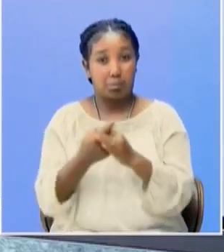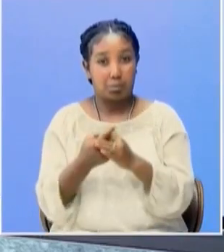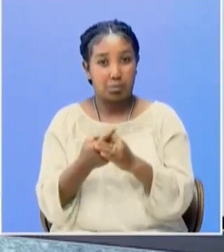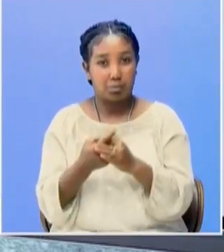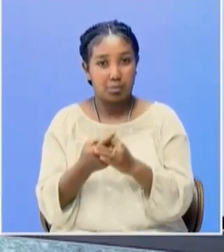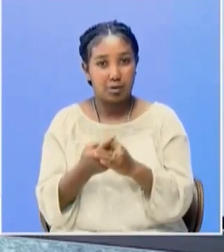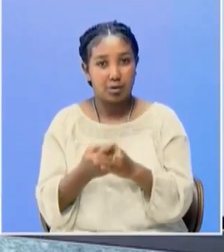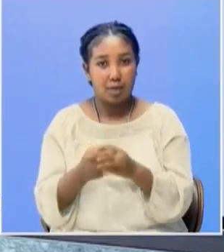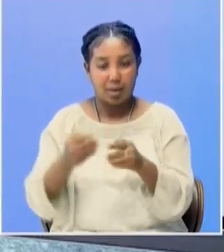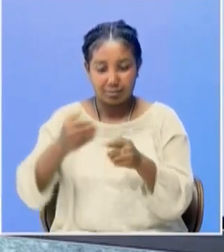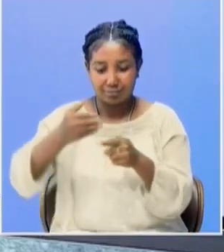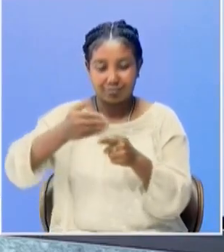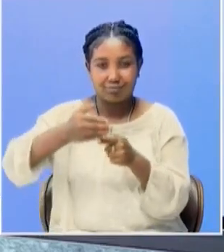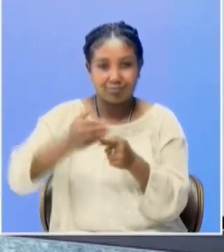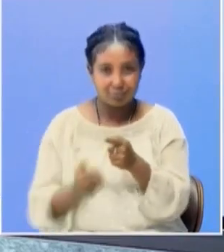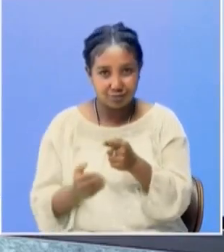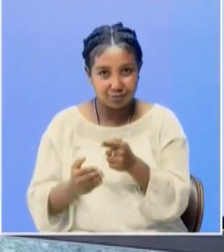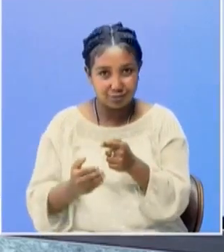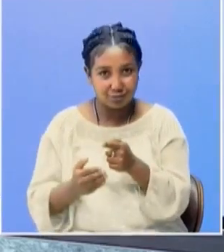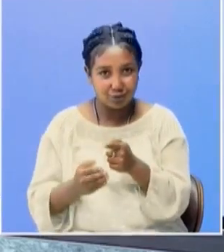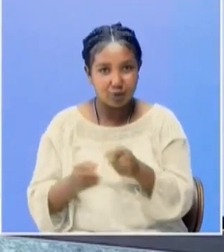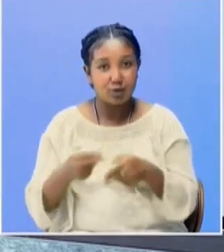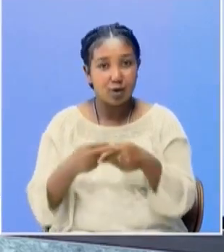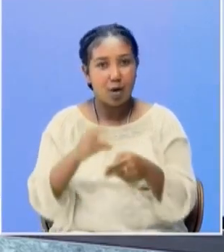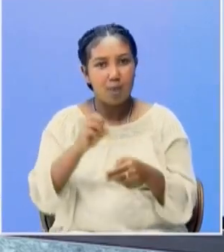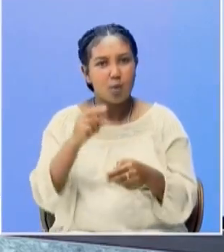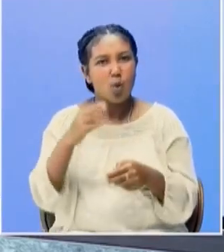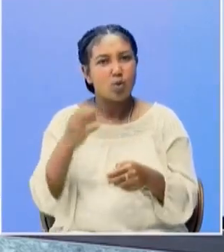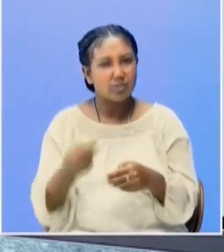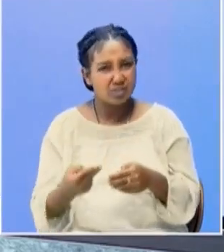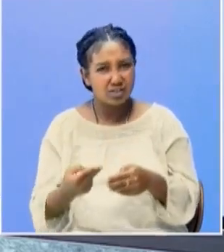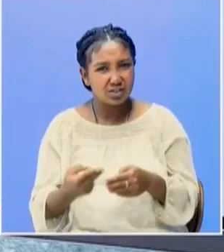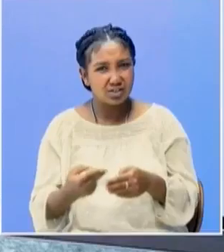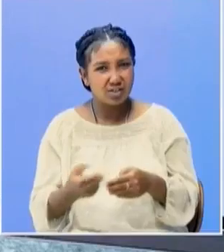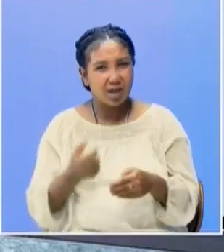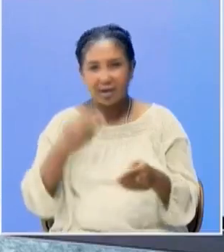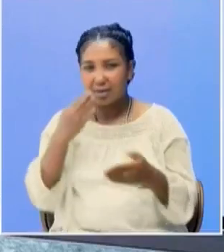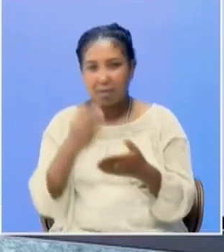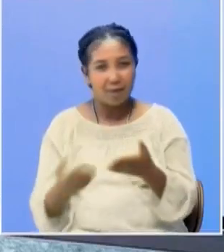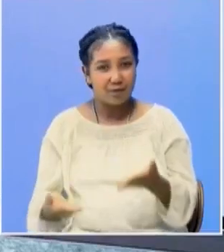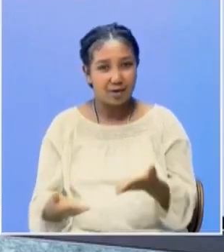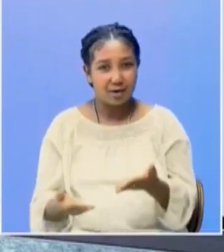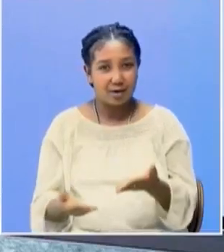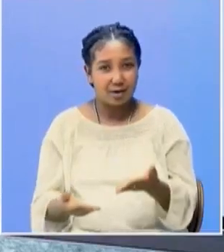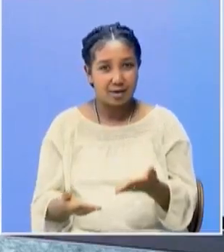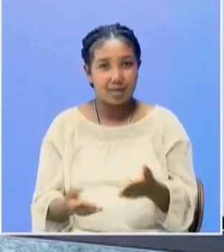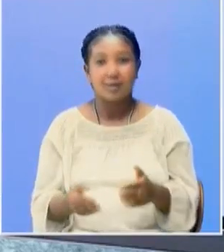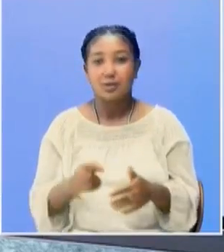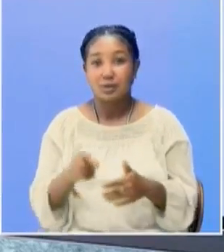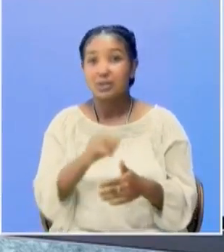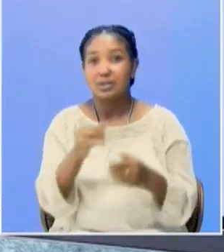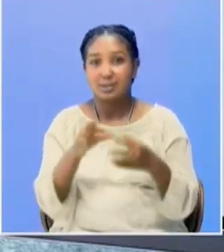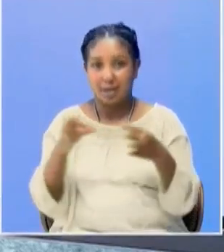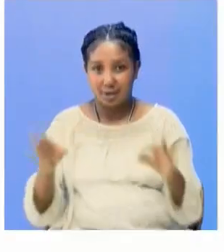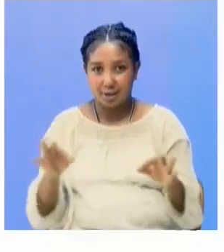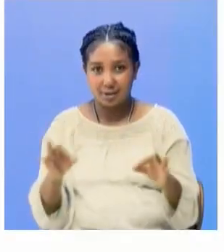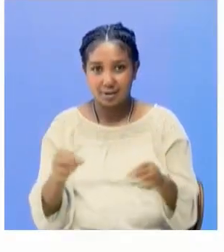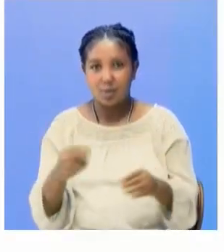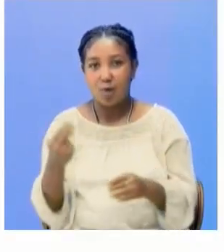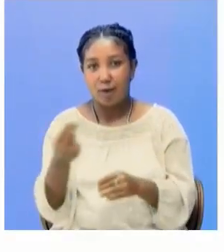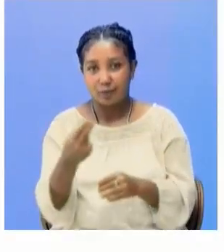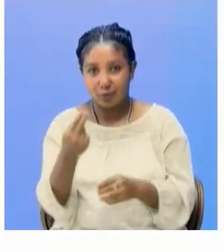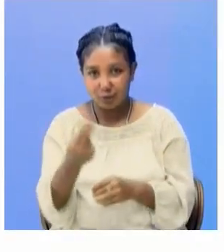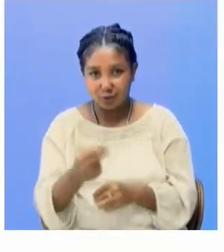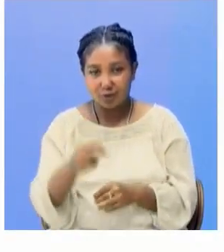the knife cut your finger. Then you can say, ouch, I cut my finger, okay? So in this sentence, we have to